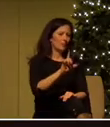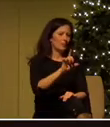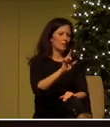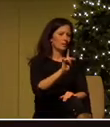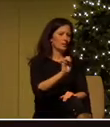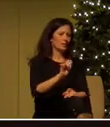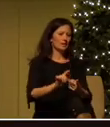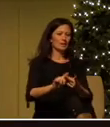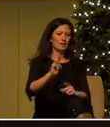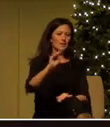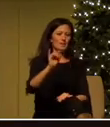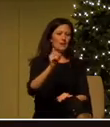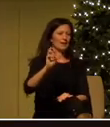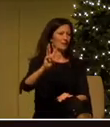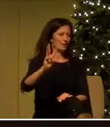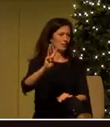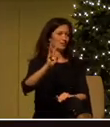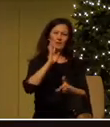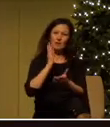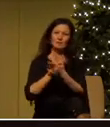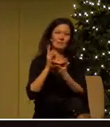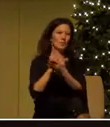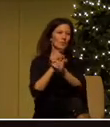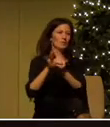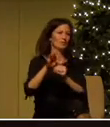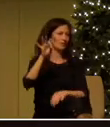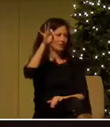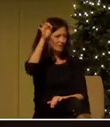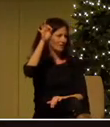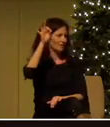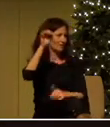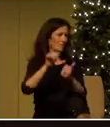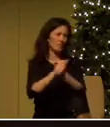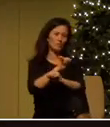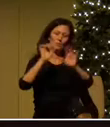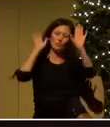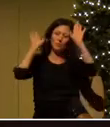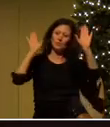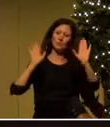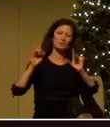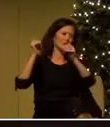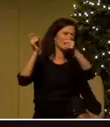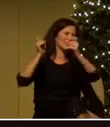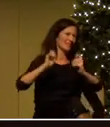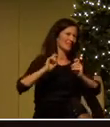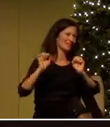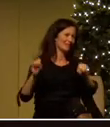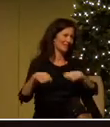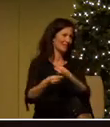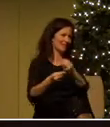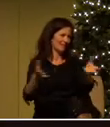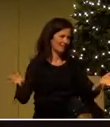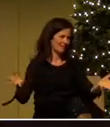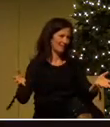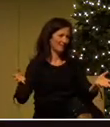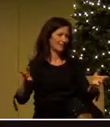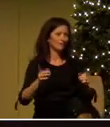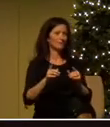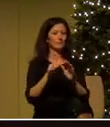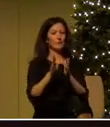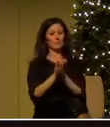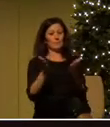And the Holy Spirit is the greatest gift, then, that God gives of the spiritual gifts. But in the book of James, James